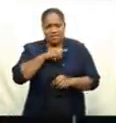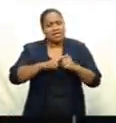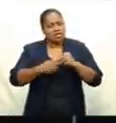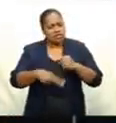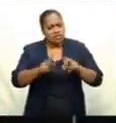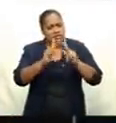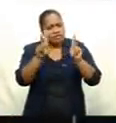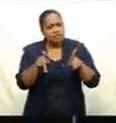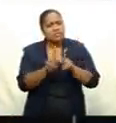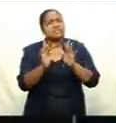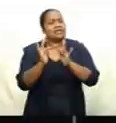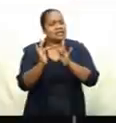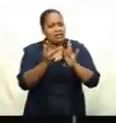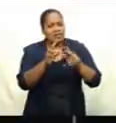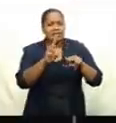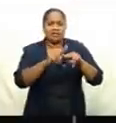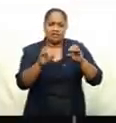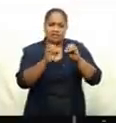videos. Email